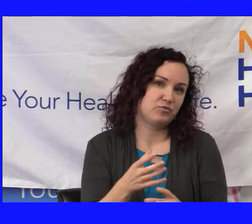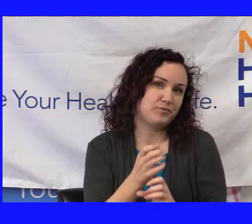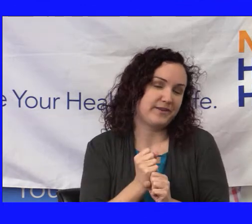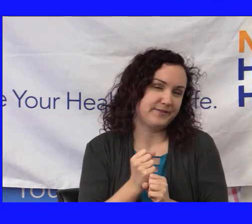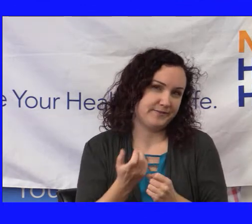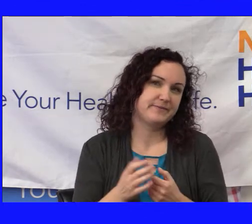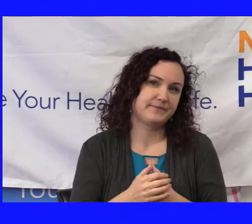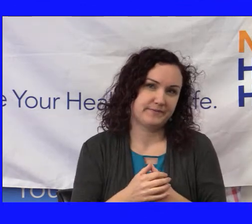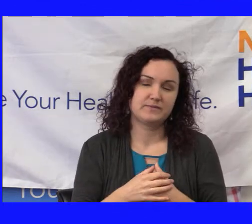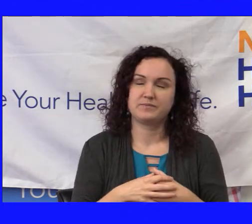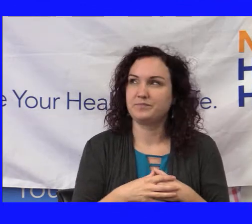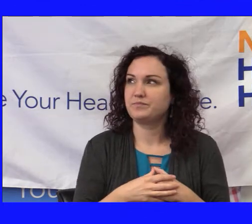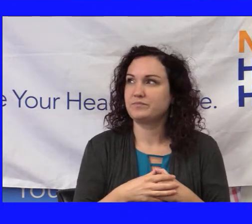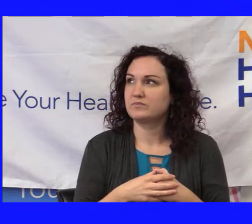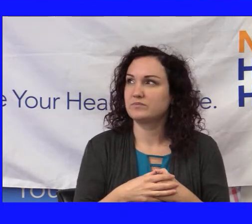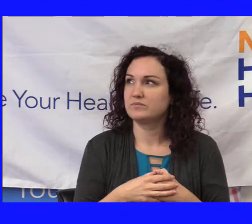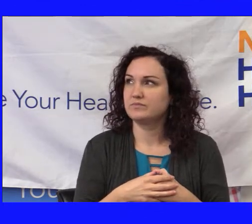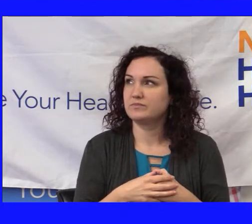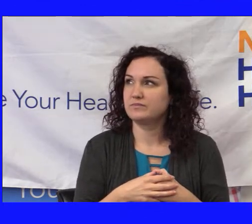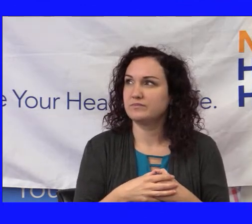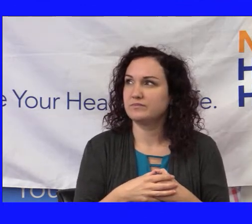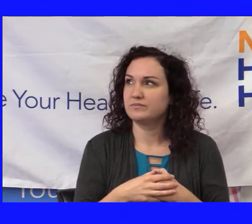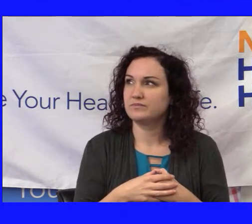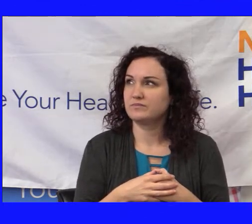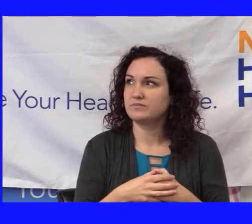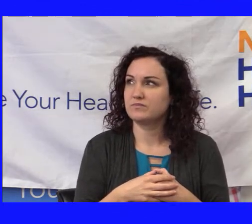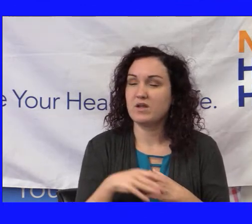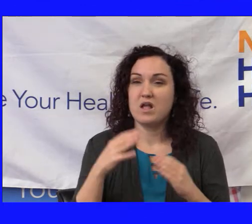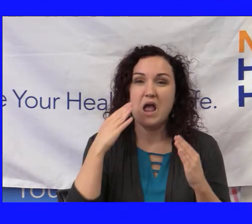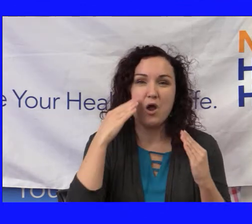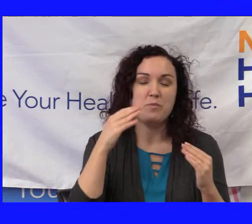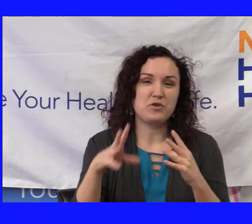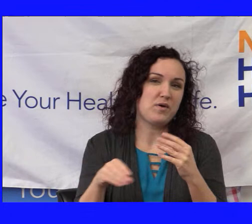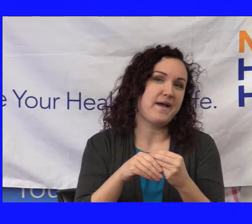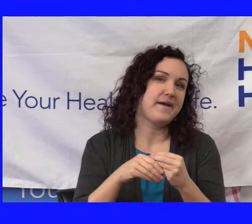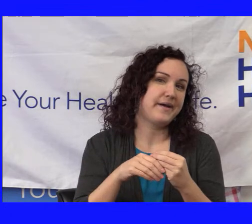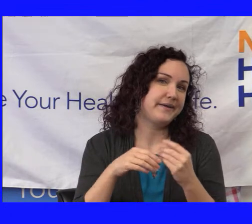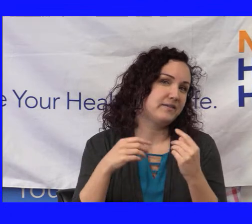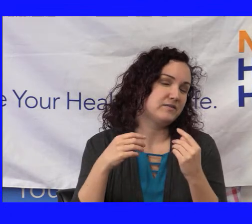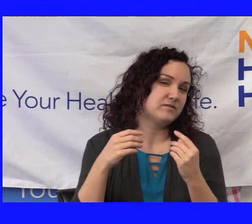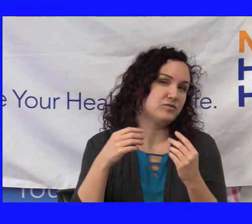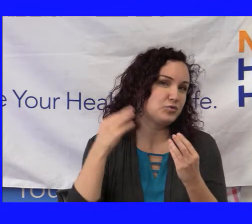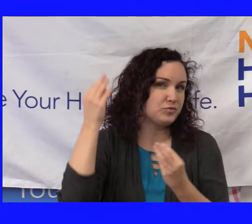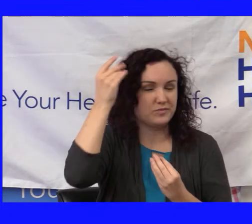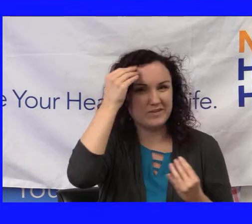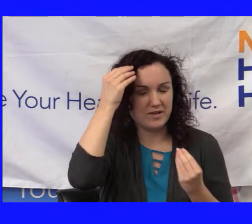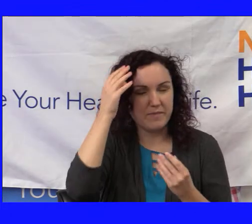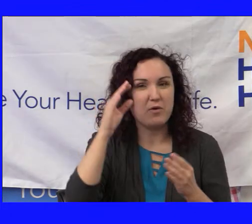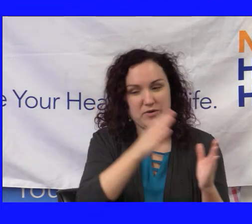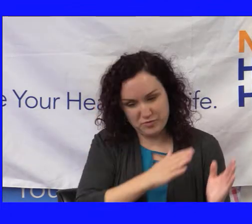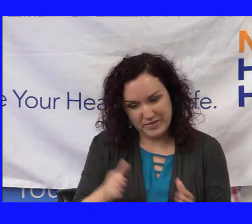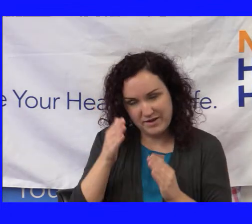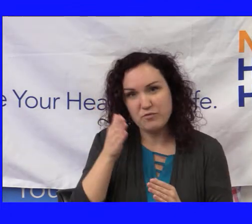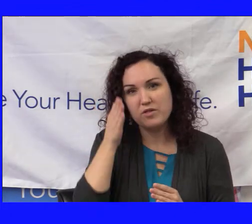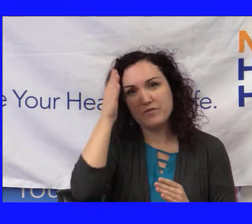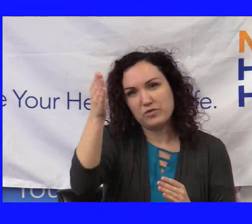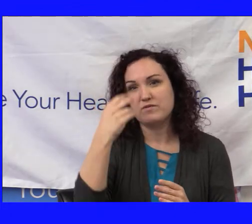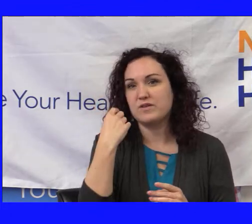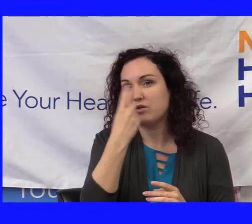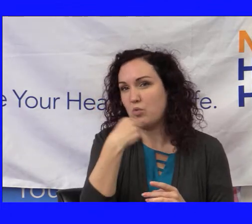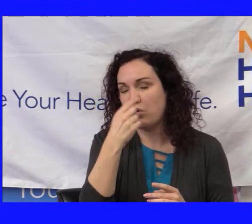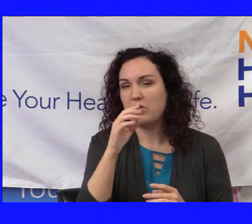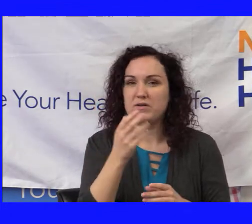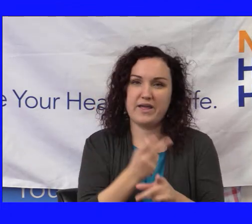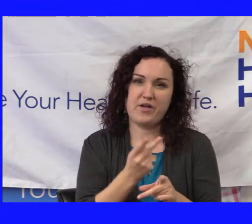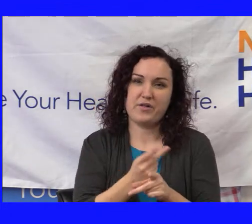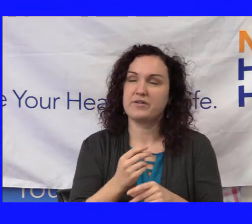considerably. So I hope that you have that into consideration in whatever new phase you're planning for oral care, because as Sally